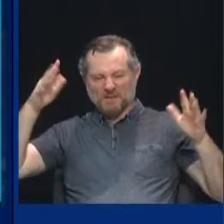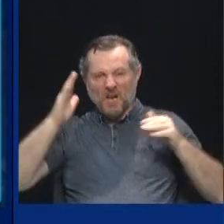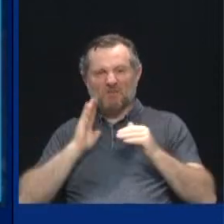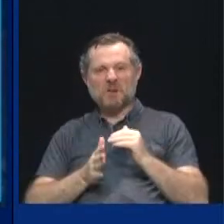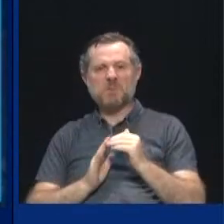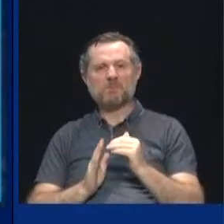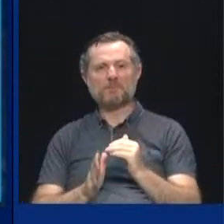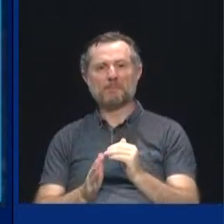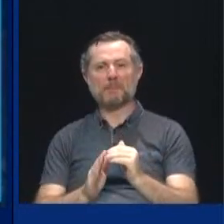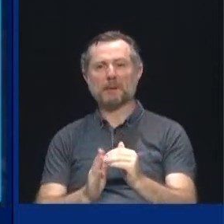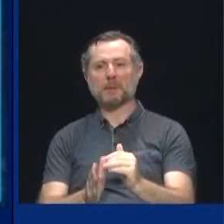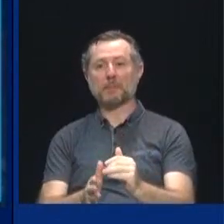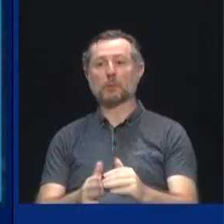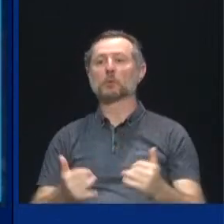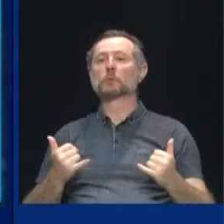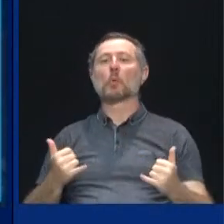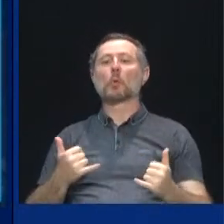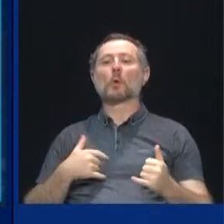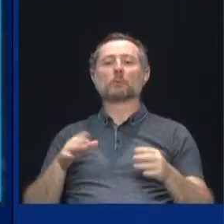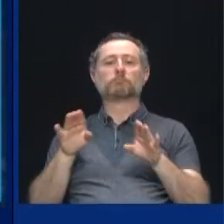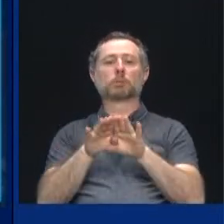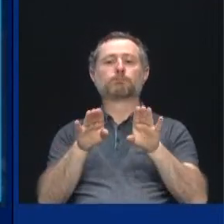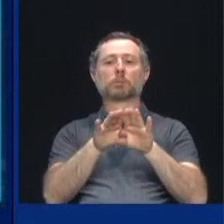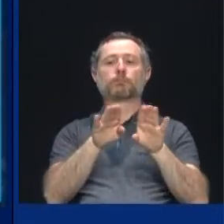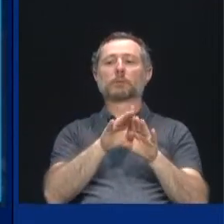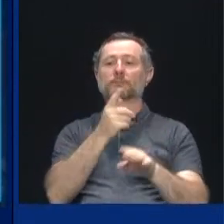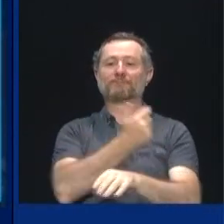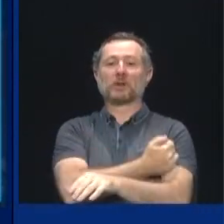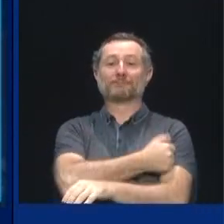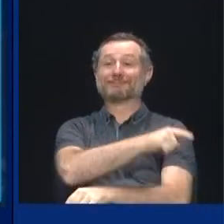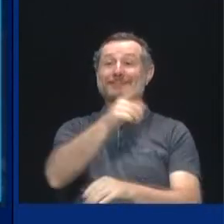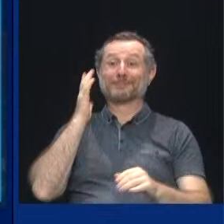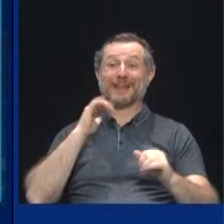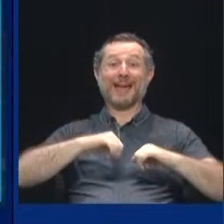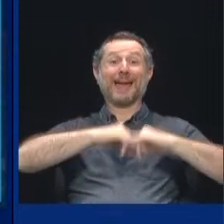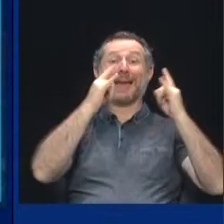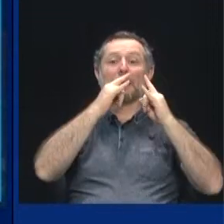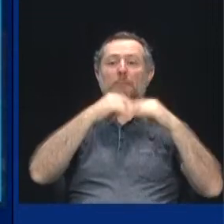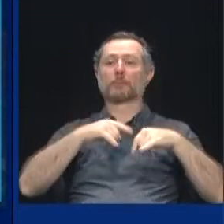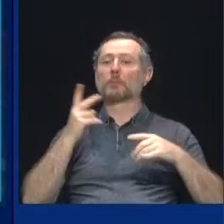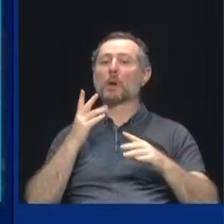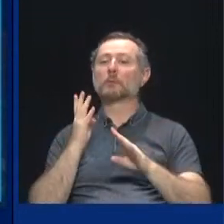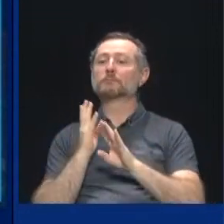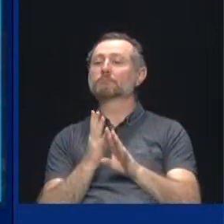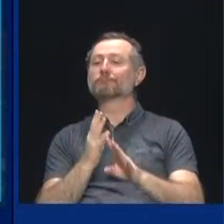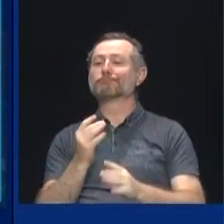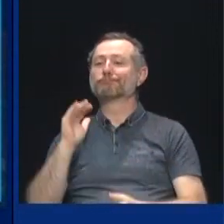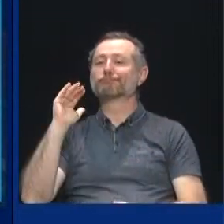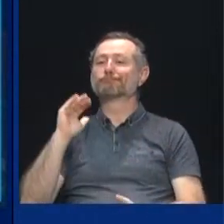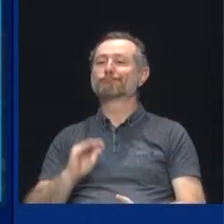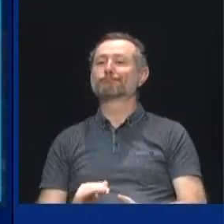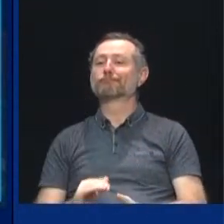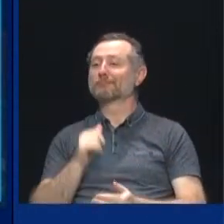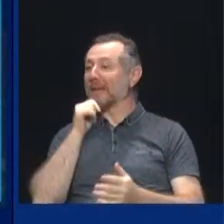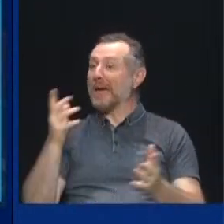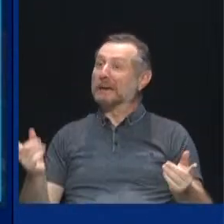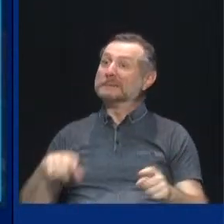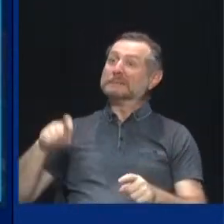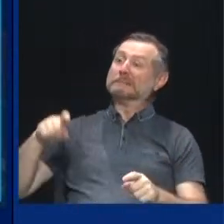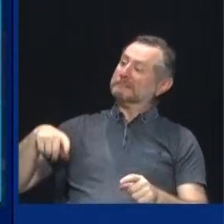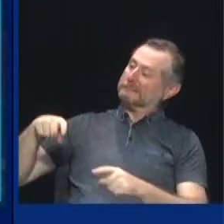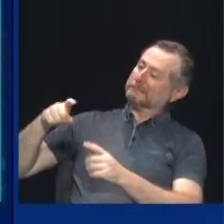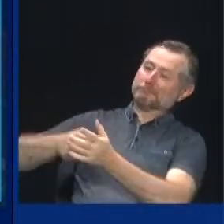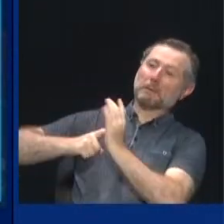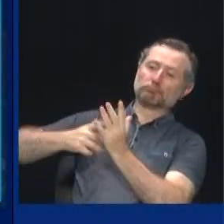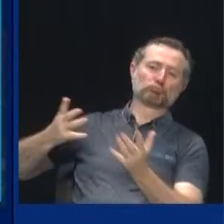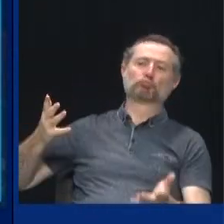closing vaccine sites. Why? Because there's no demand for the vaccine compared